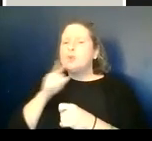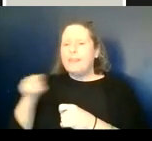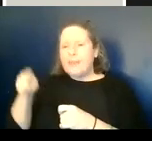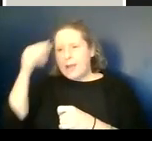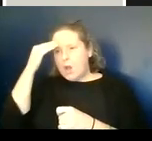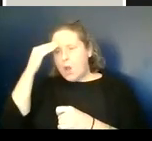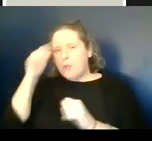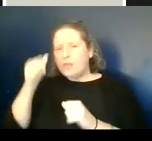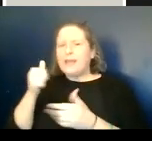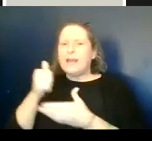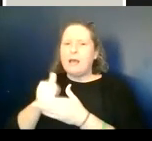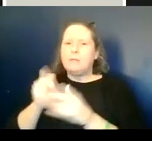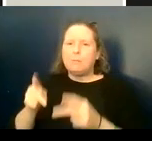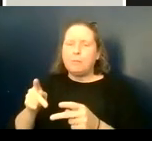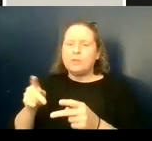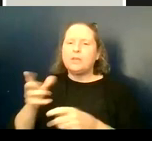okay?